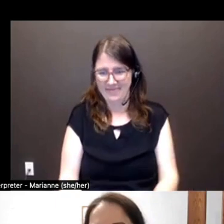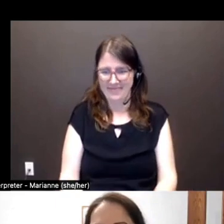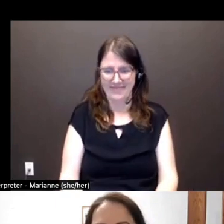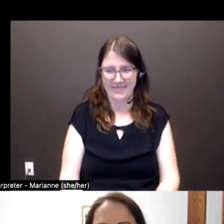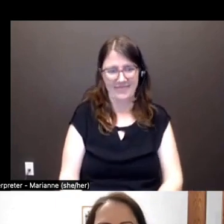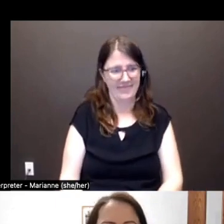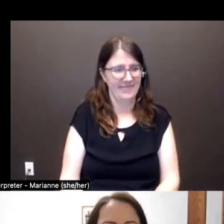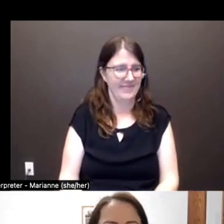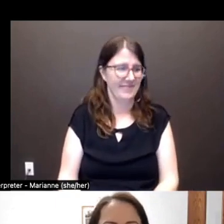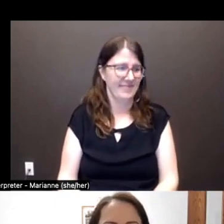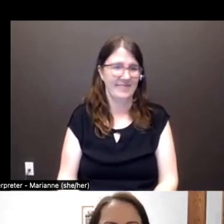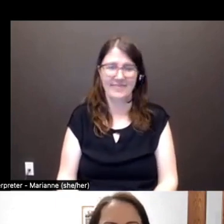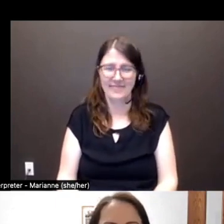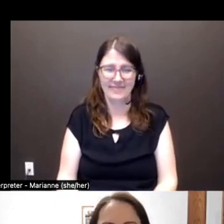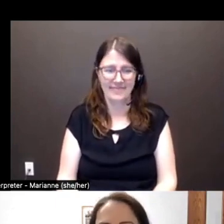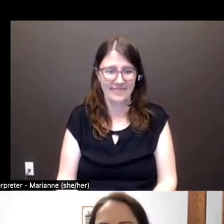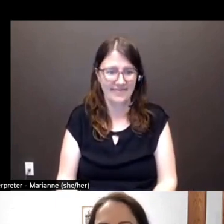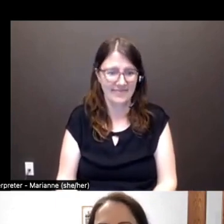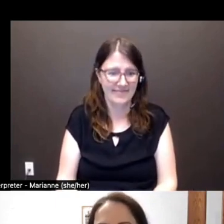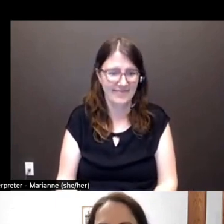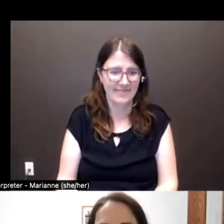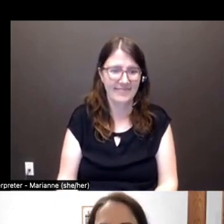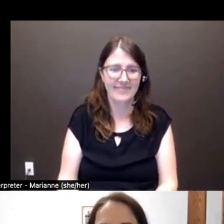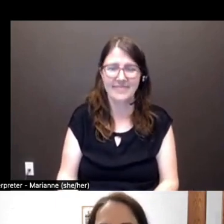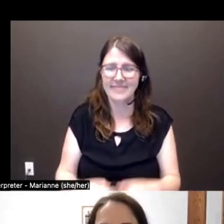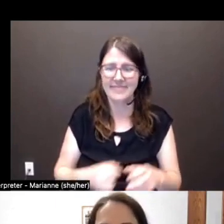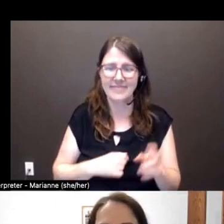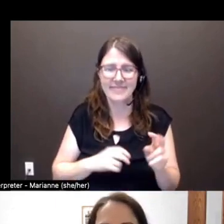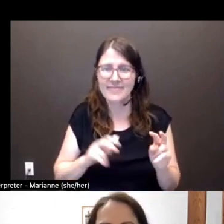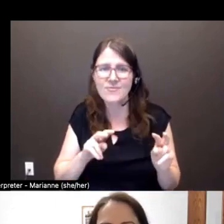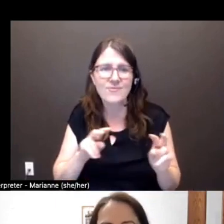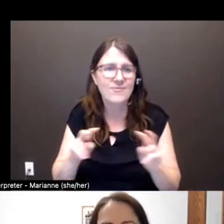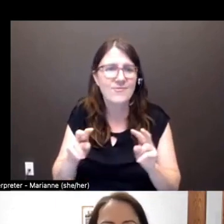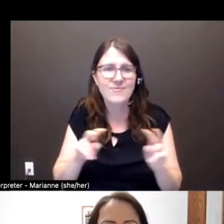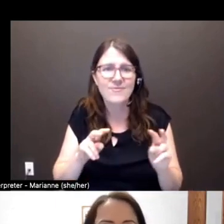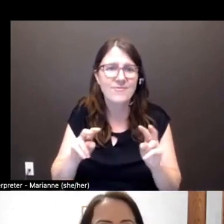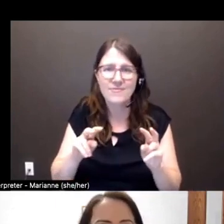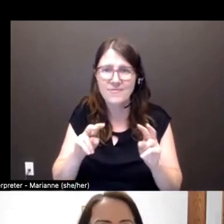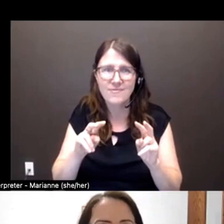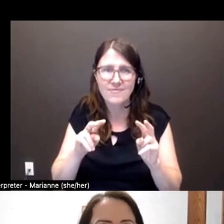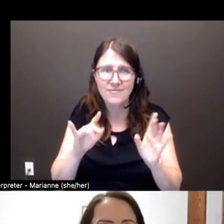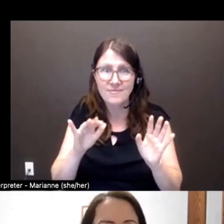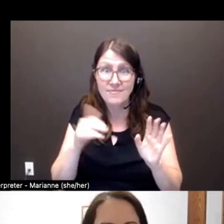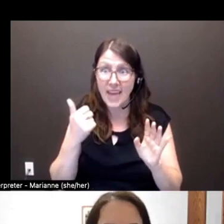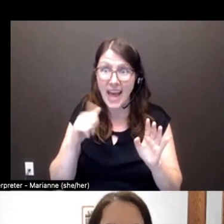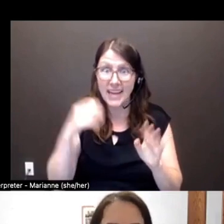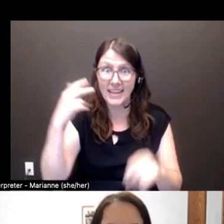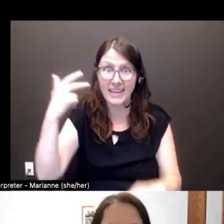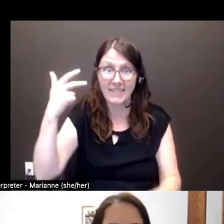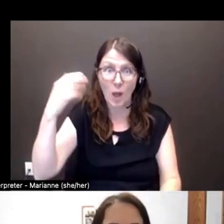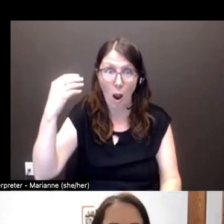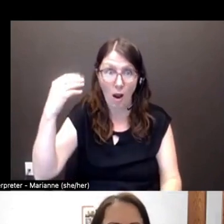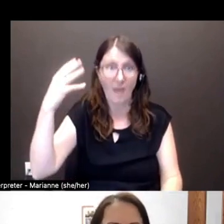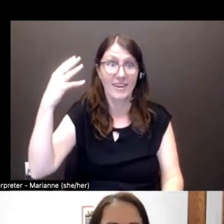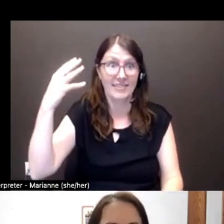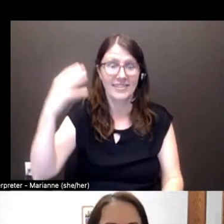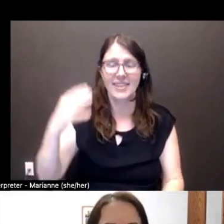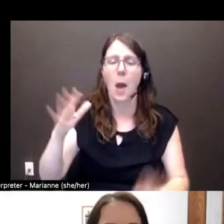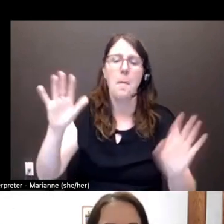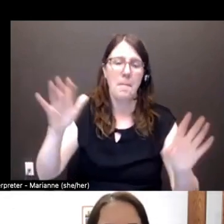I'm just watching the video to see if somebody shows the video, but no. So Alethea, I'm going to pick on